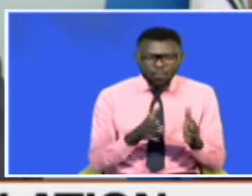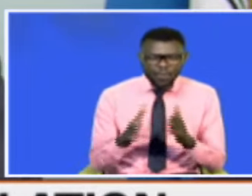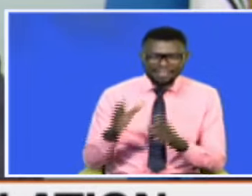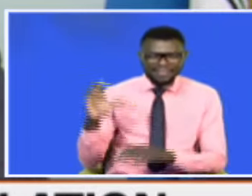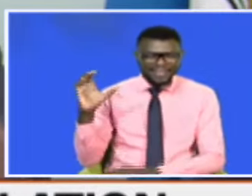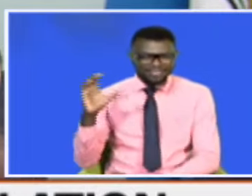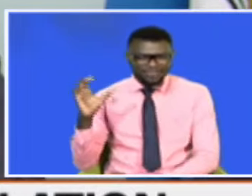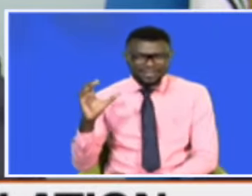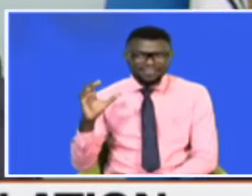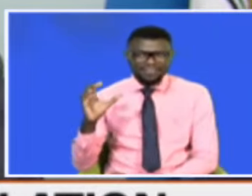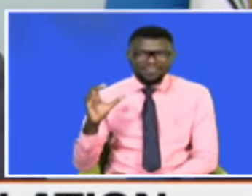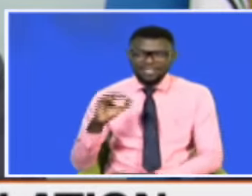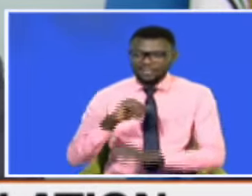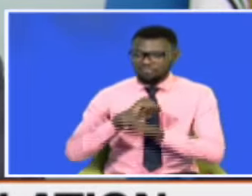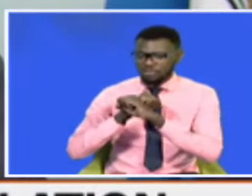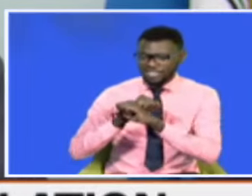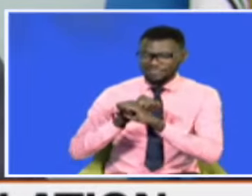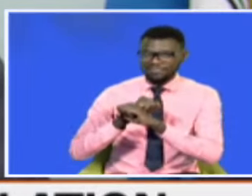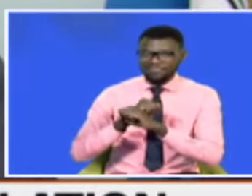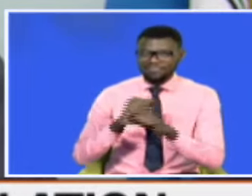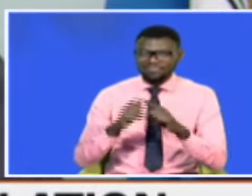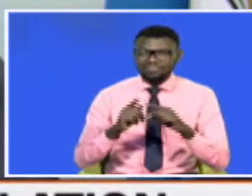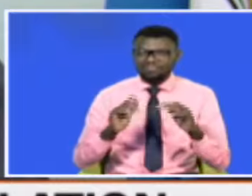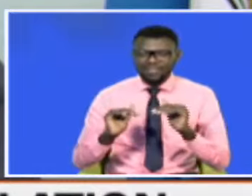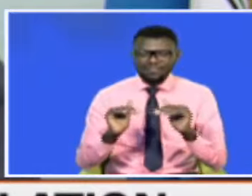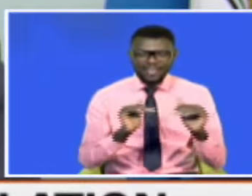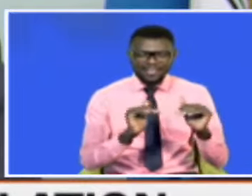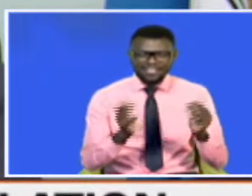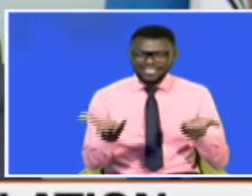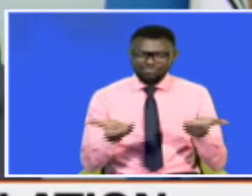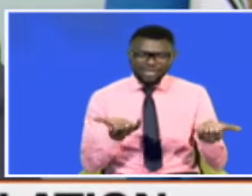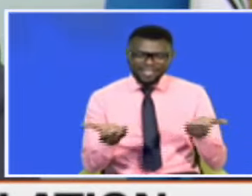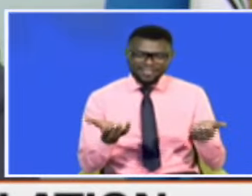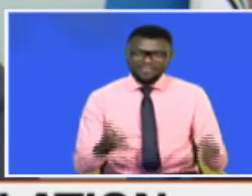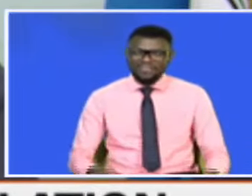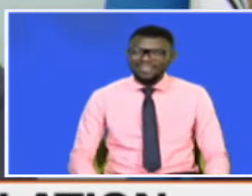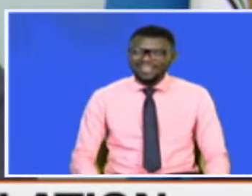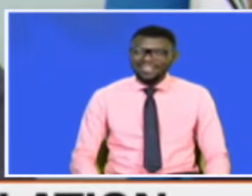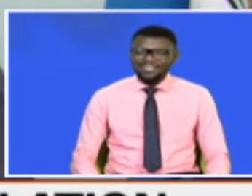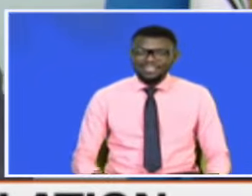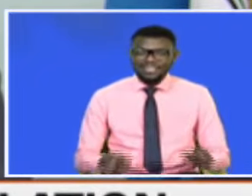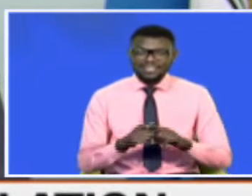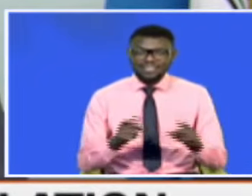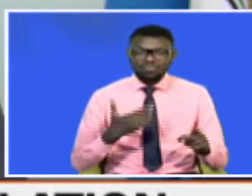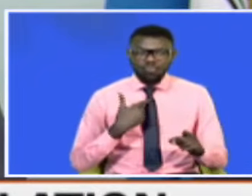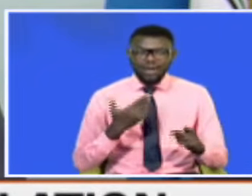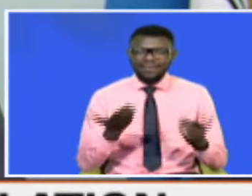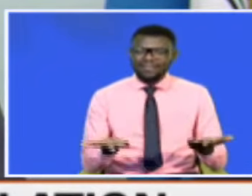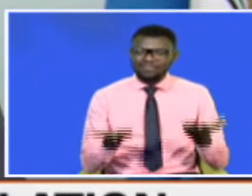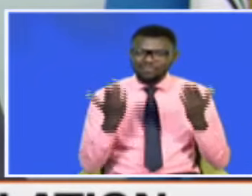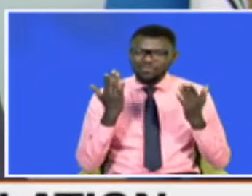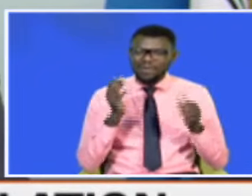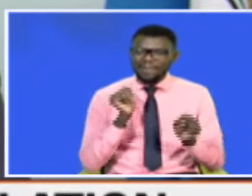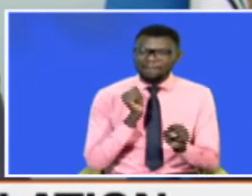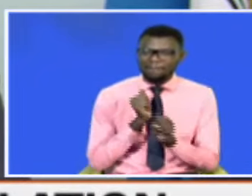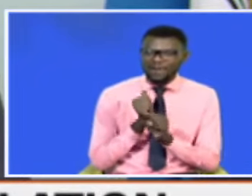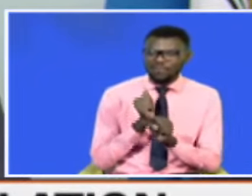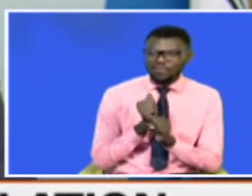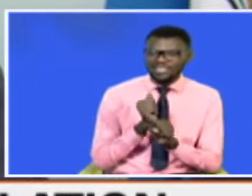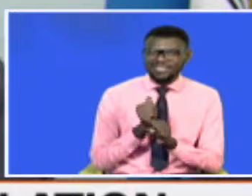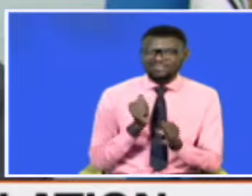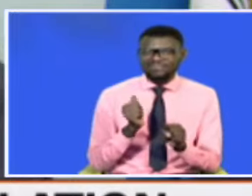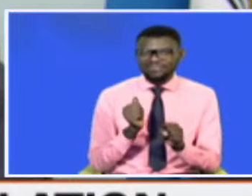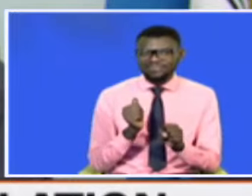consumer protection and fair trade, measures to improve the performance of the export sector